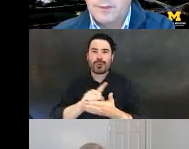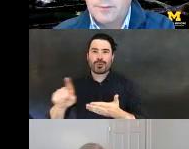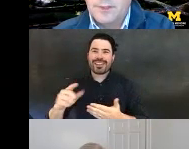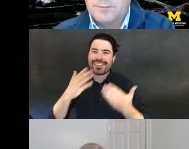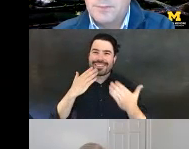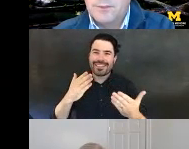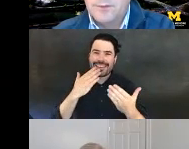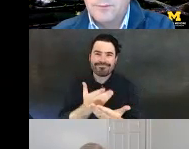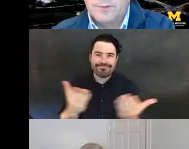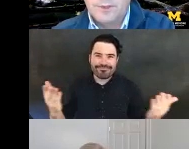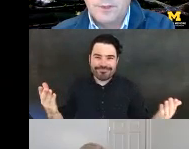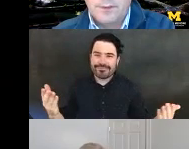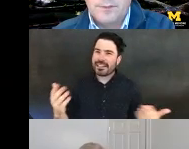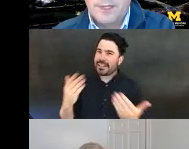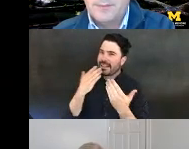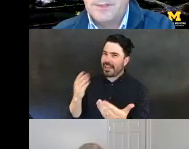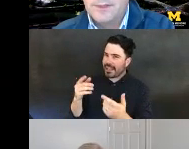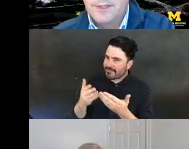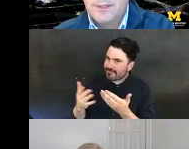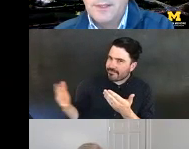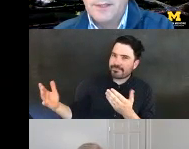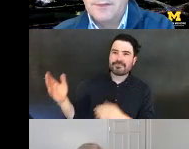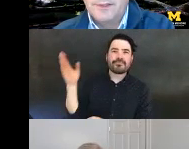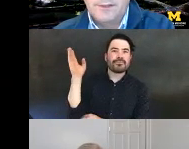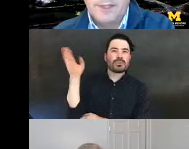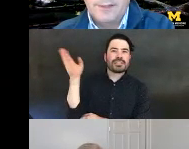Thank our speakers for their time